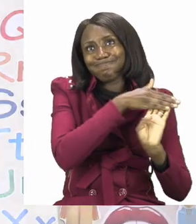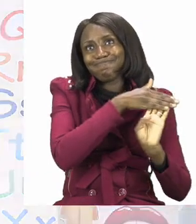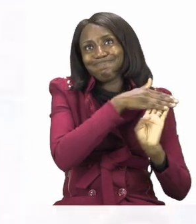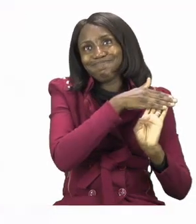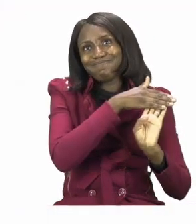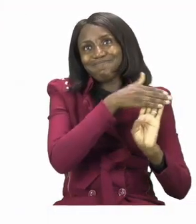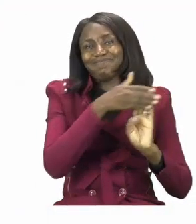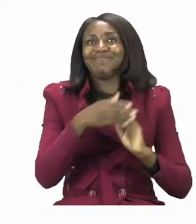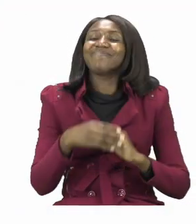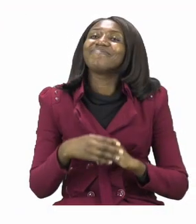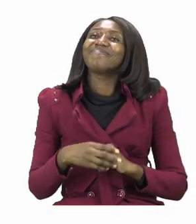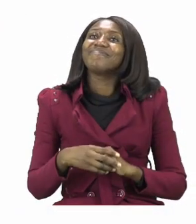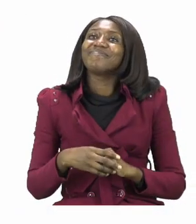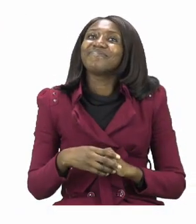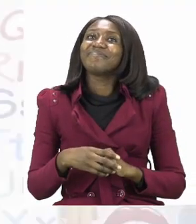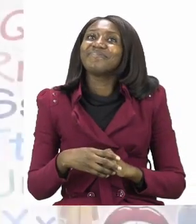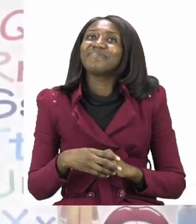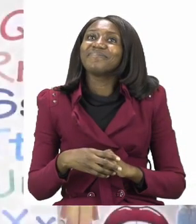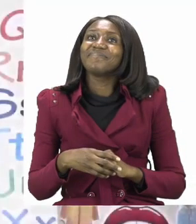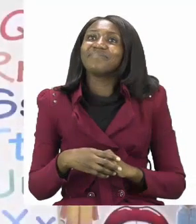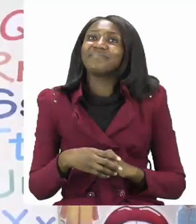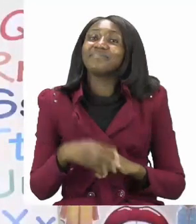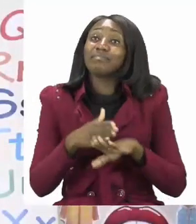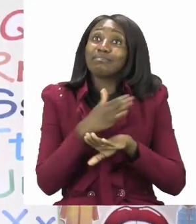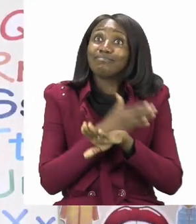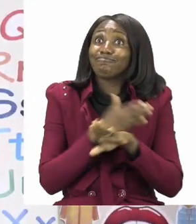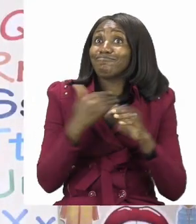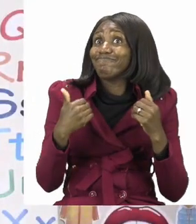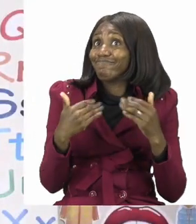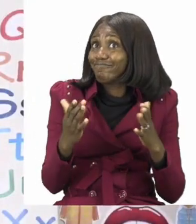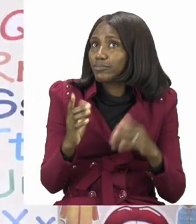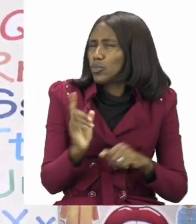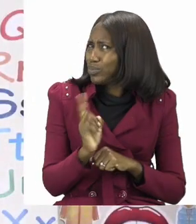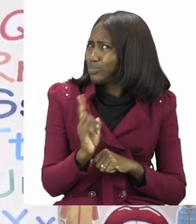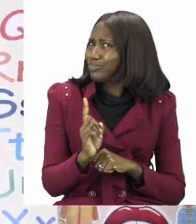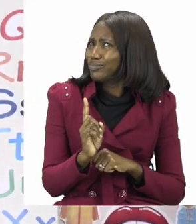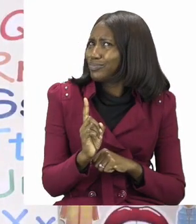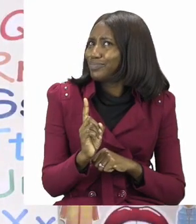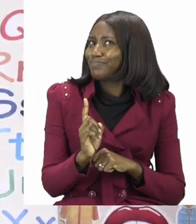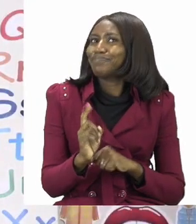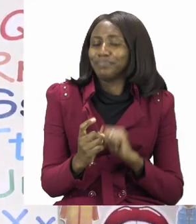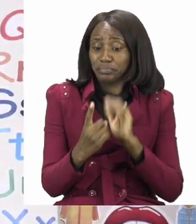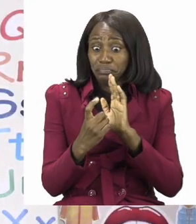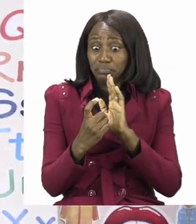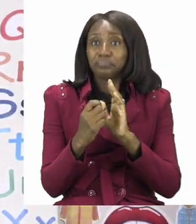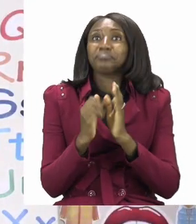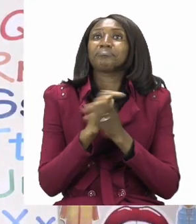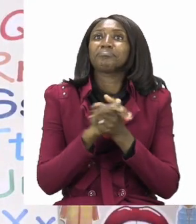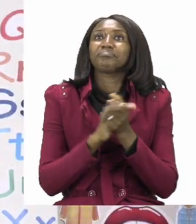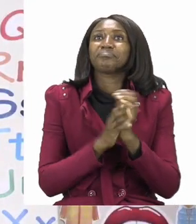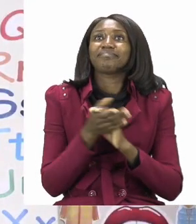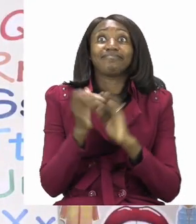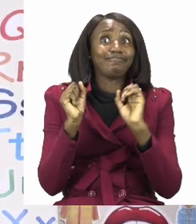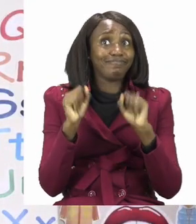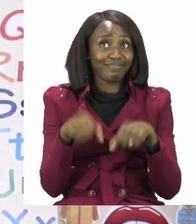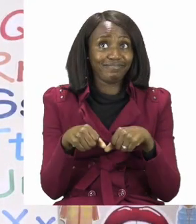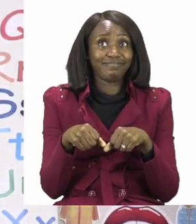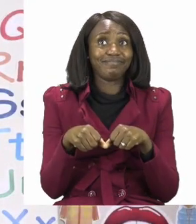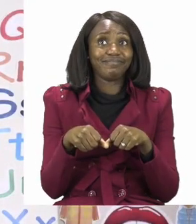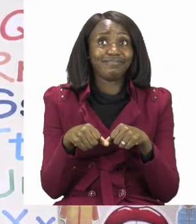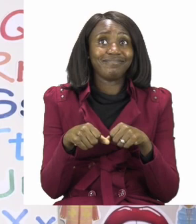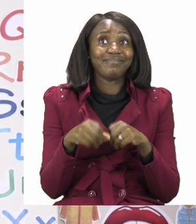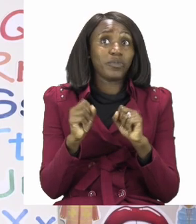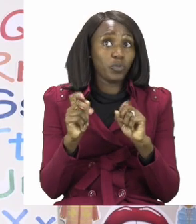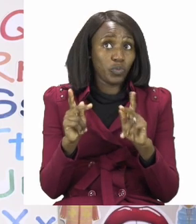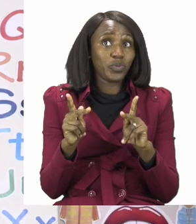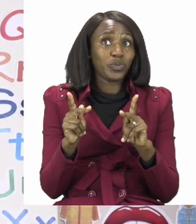road safety. And before we get into any lessons, grade 1s, we know that we need to sanitize.